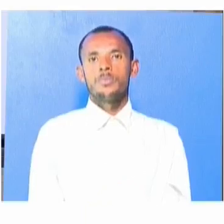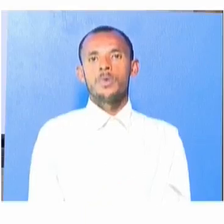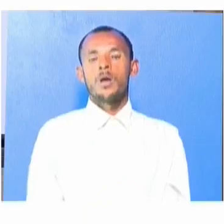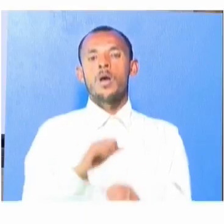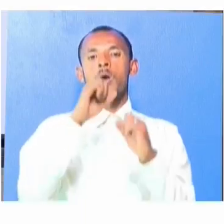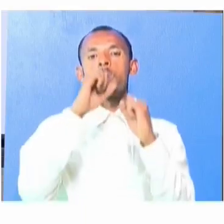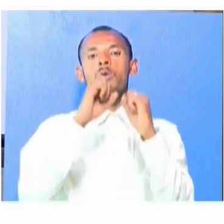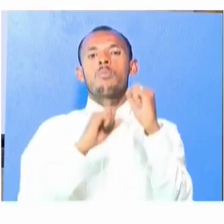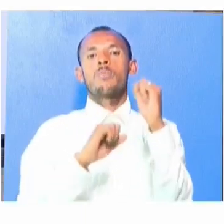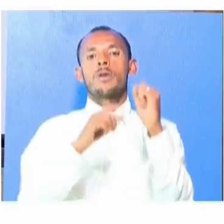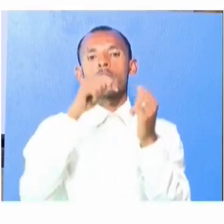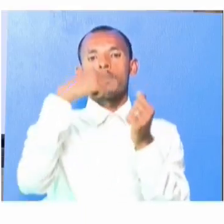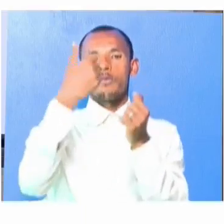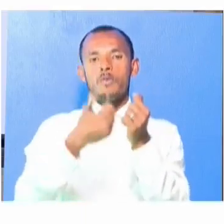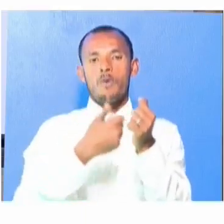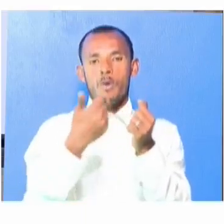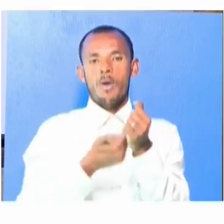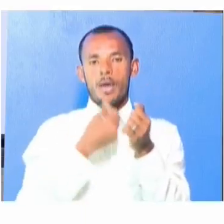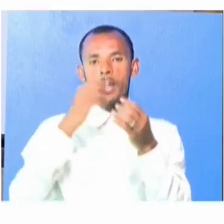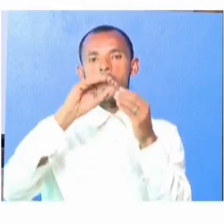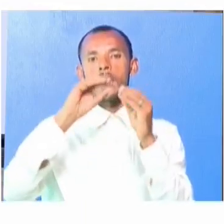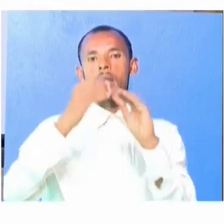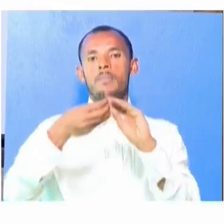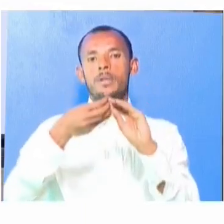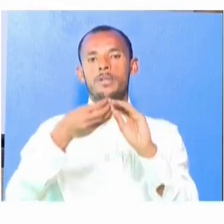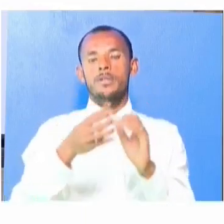Compare the following numbers.